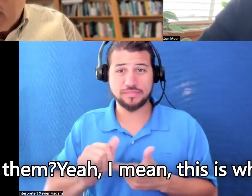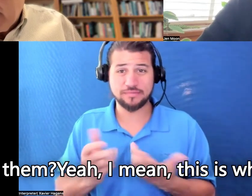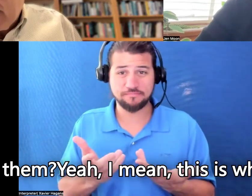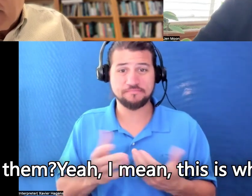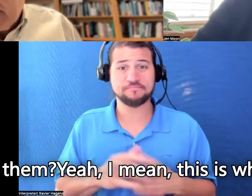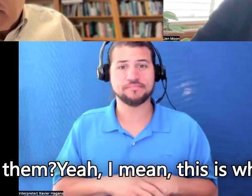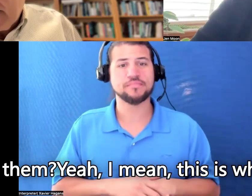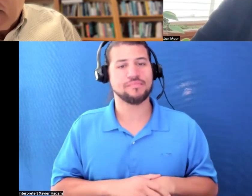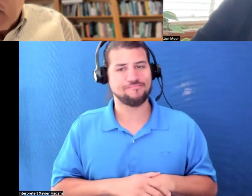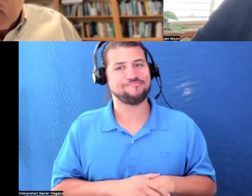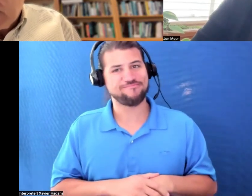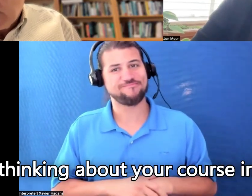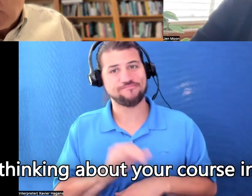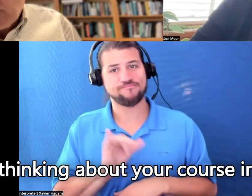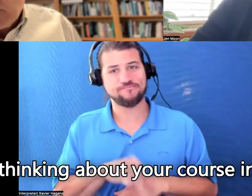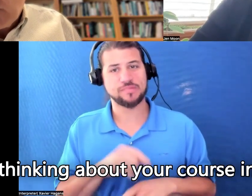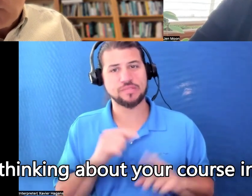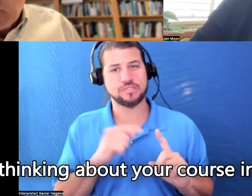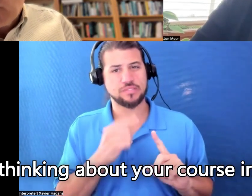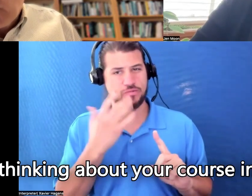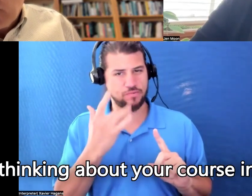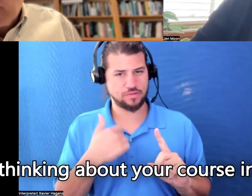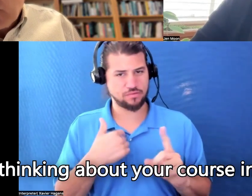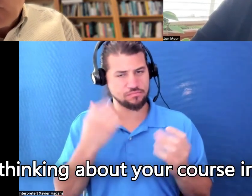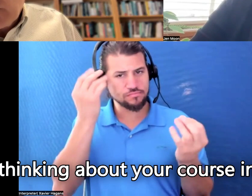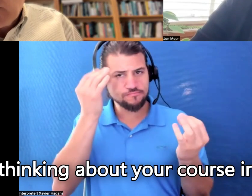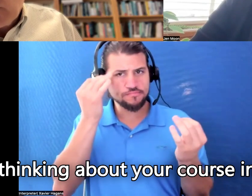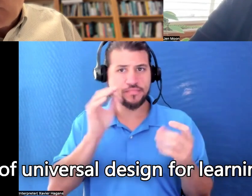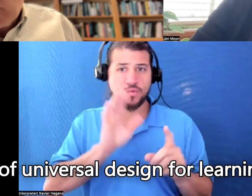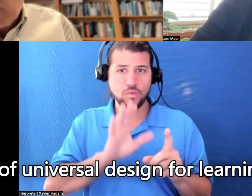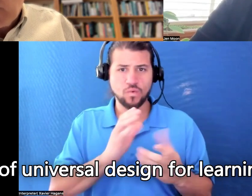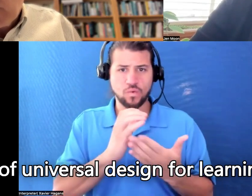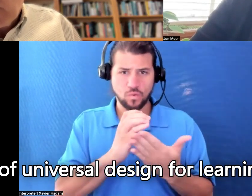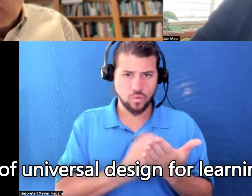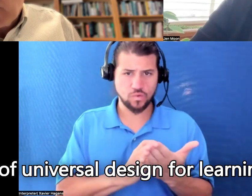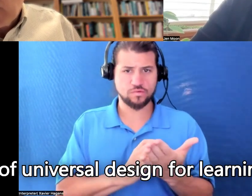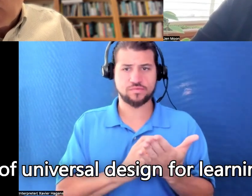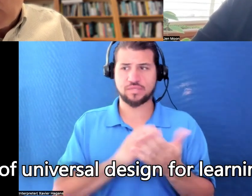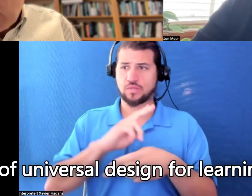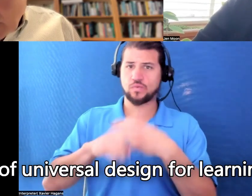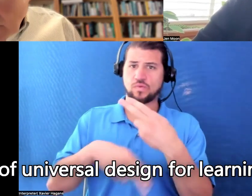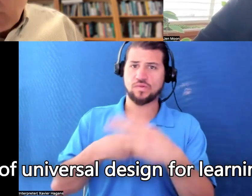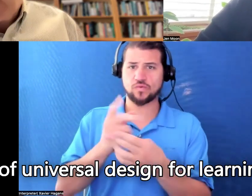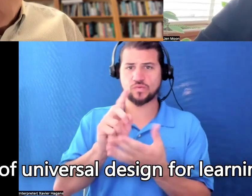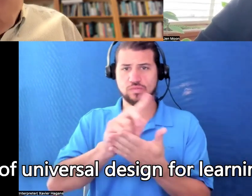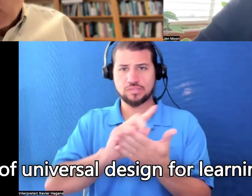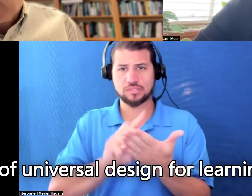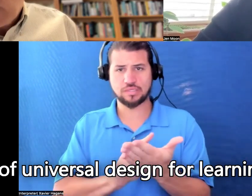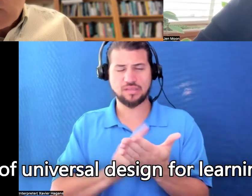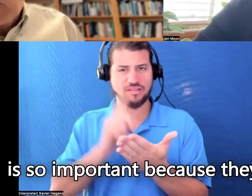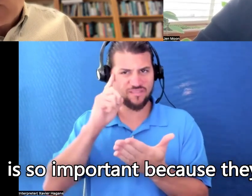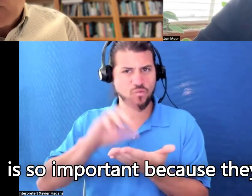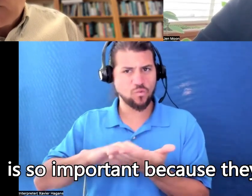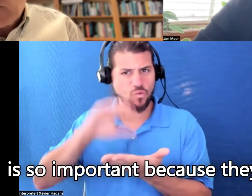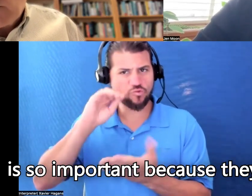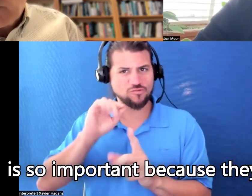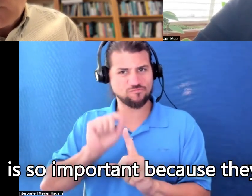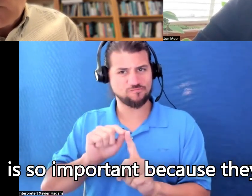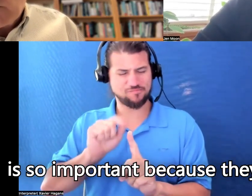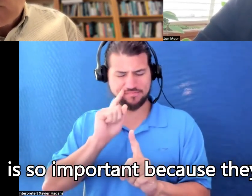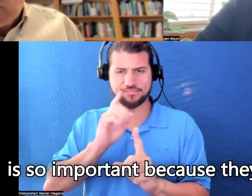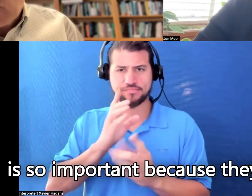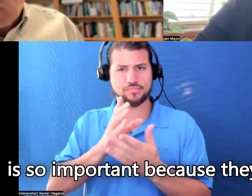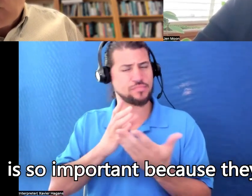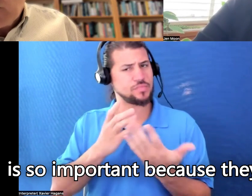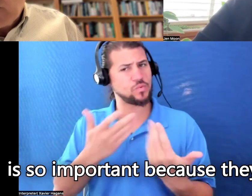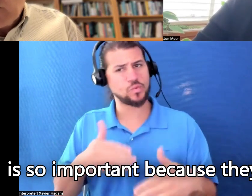I mean, this is why I think thinking about your course in this sort of universal design for learning aspect is so important